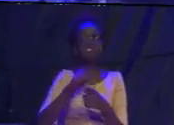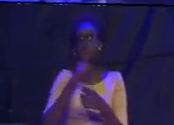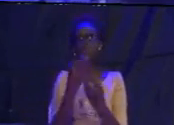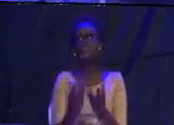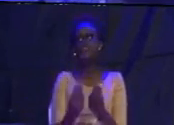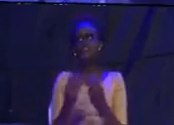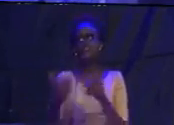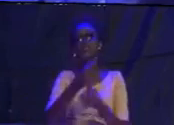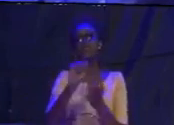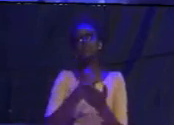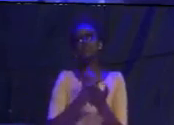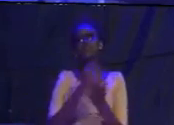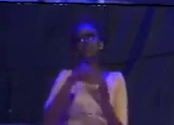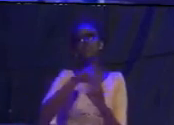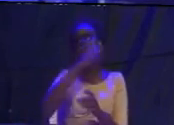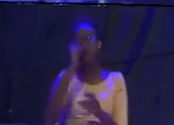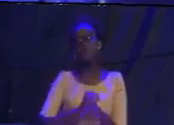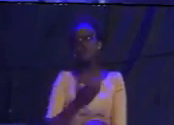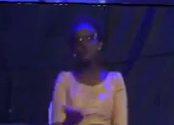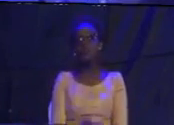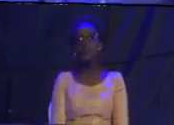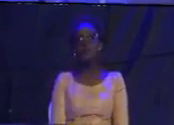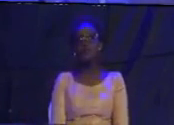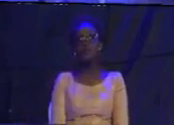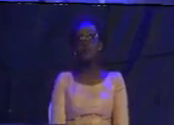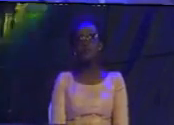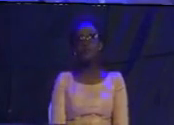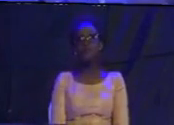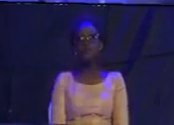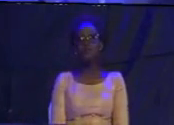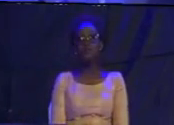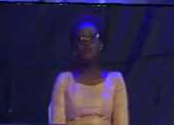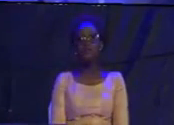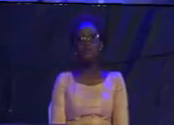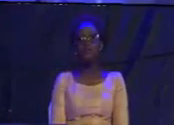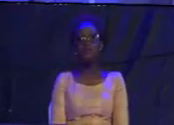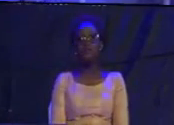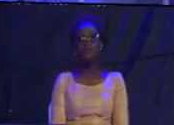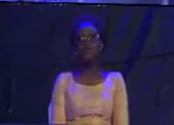you to get a passport, which is your right to possess it, you have to bribe the